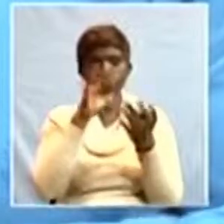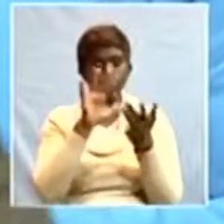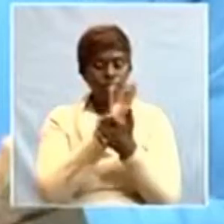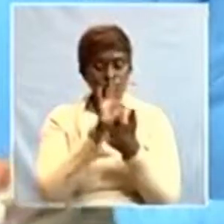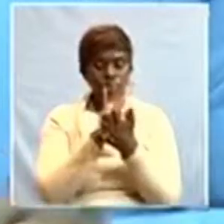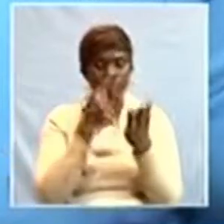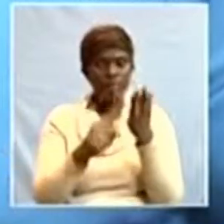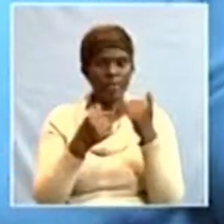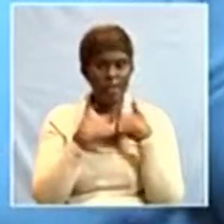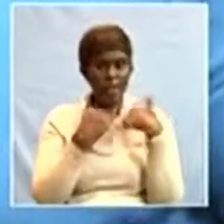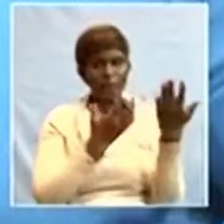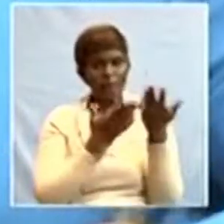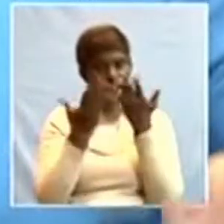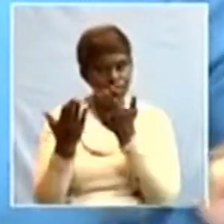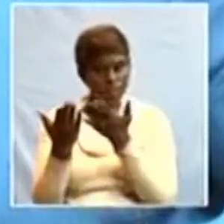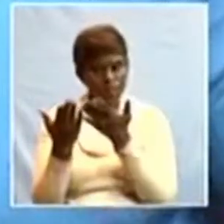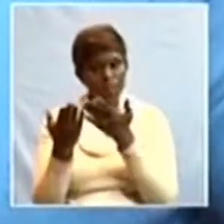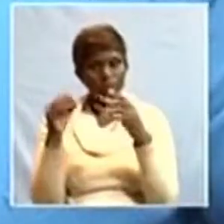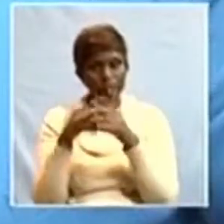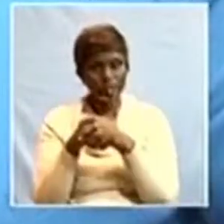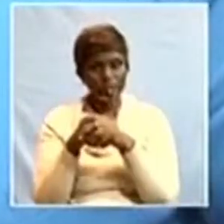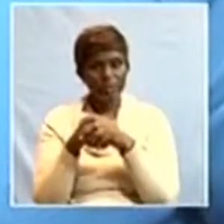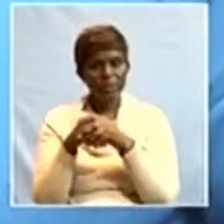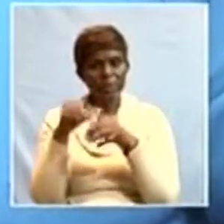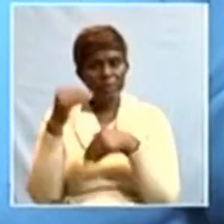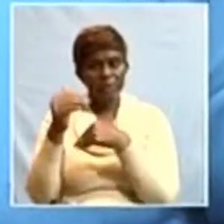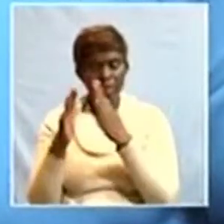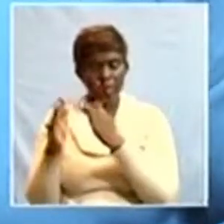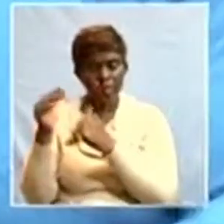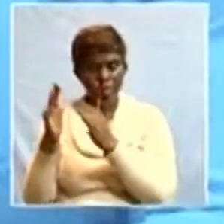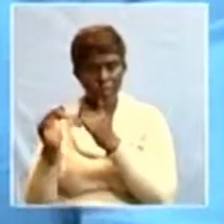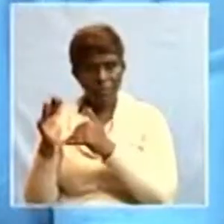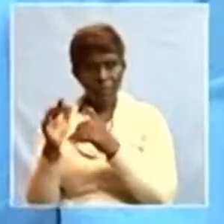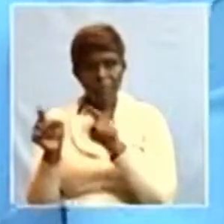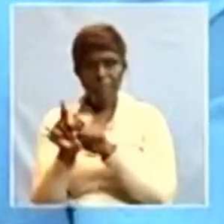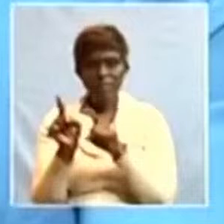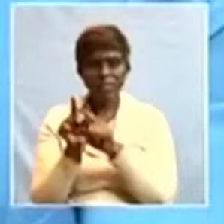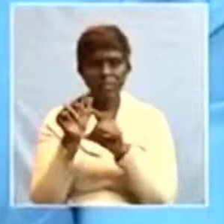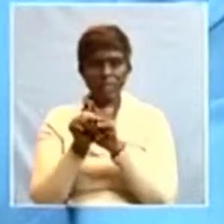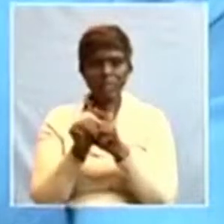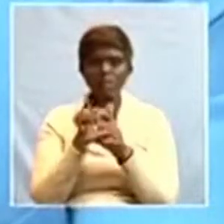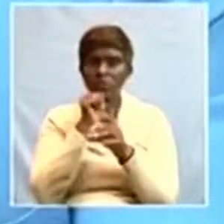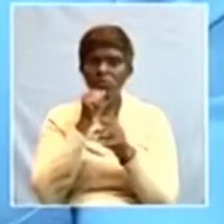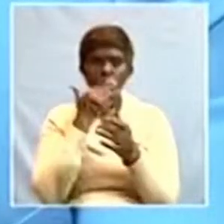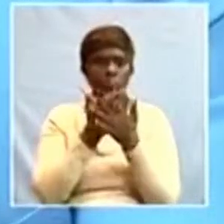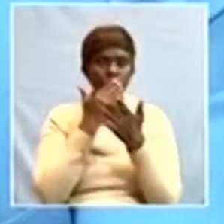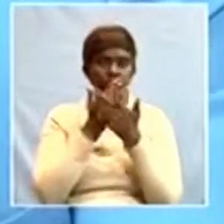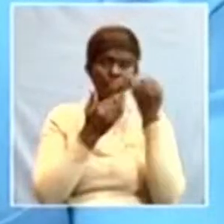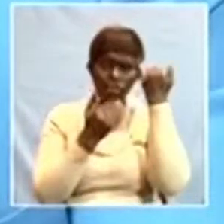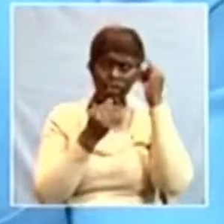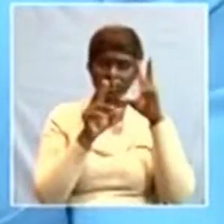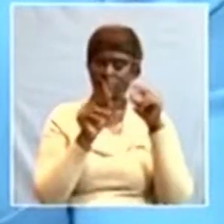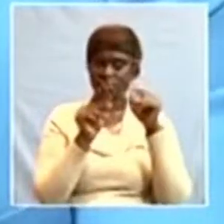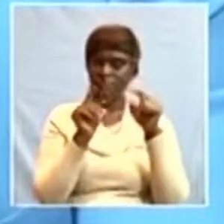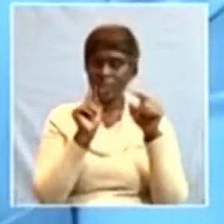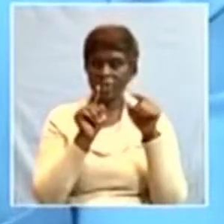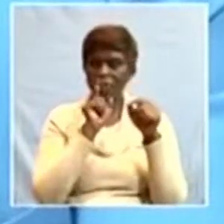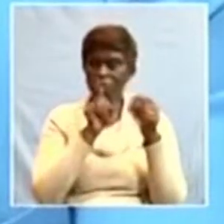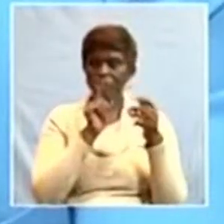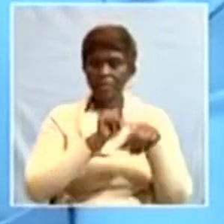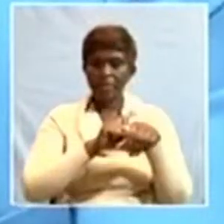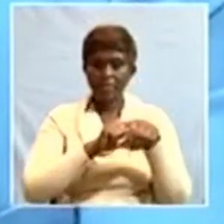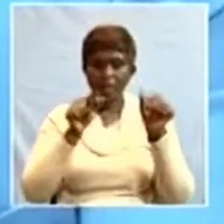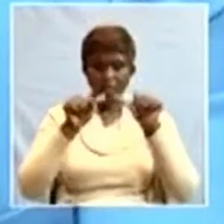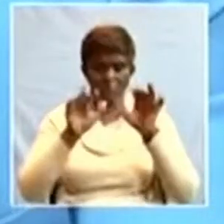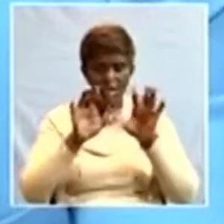that we have brought in those boxes. It's it's not a good idea that at the time that